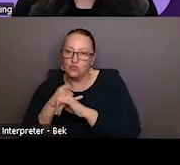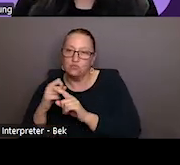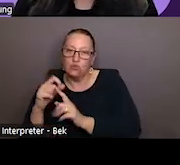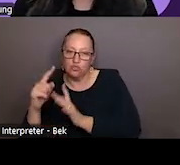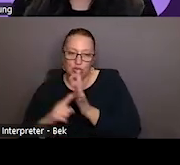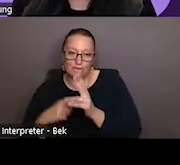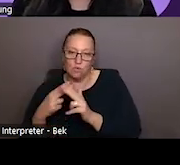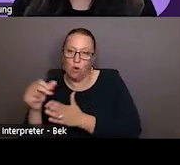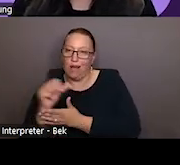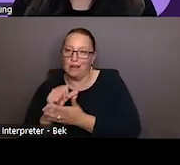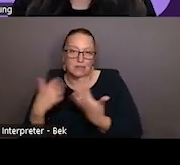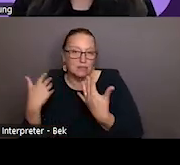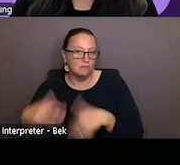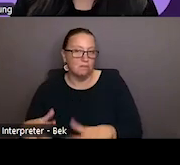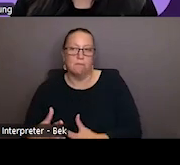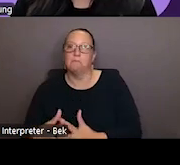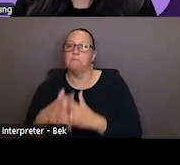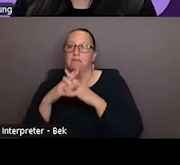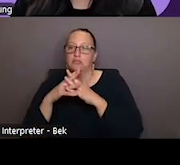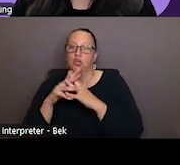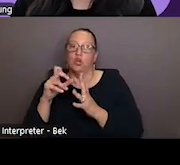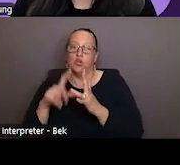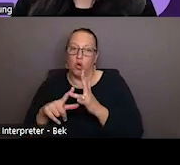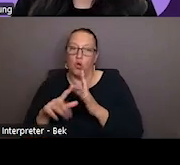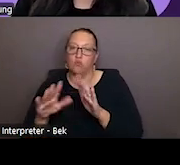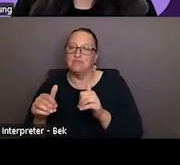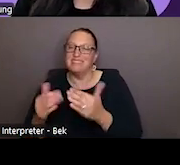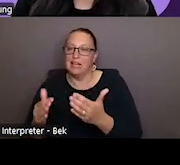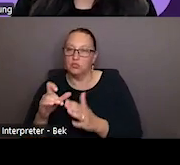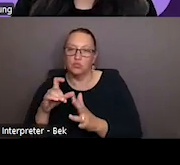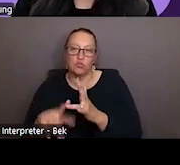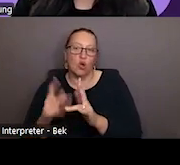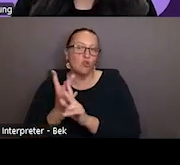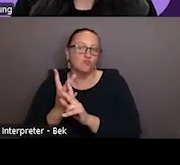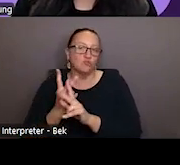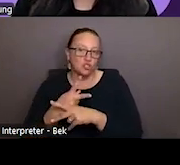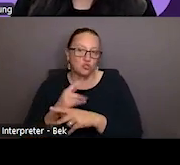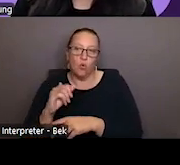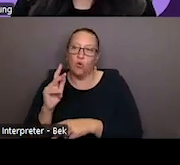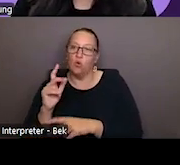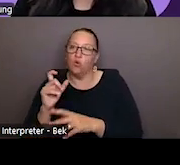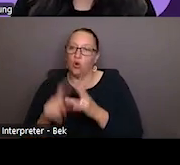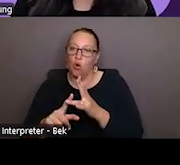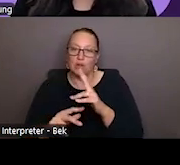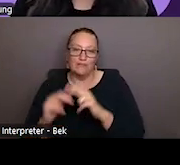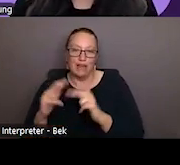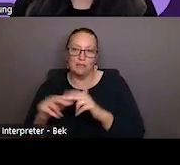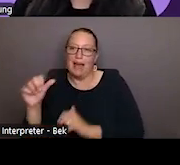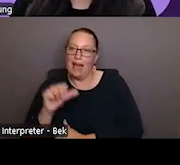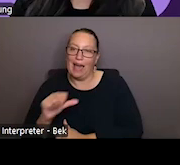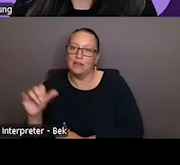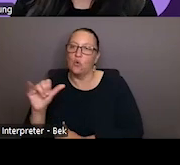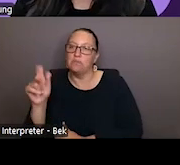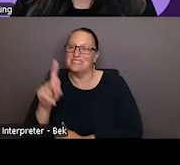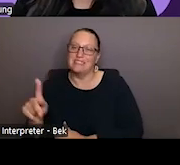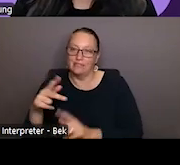artistic merit that was co-presented, co-produced, or co-developed in Asia or the Pacific over the last 18 months, with the